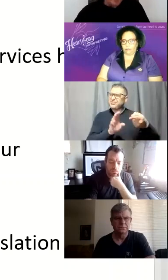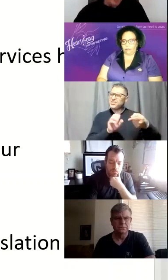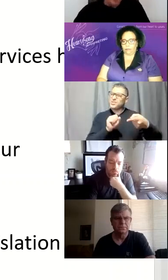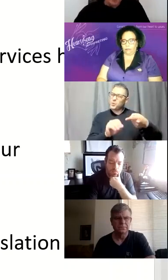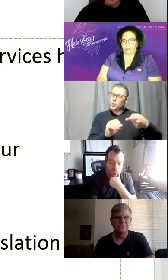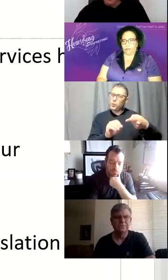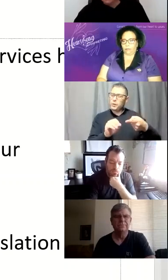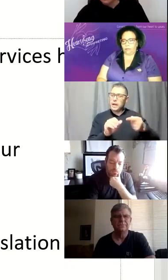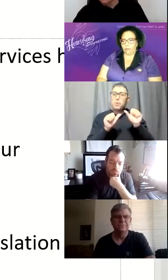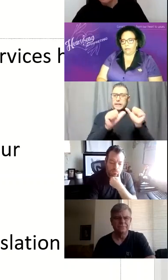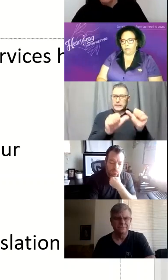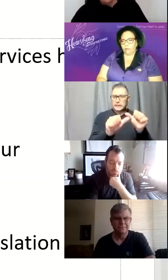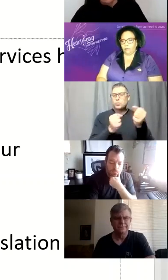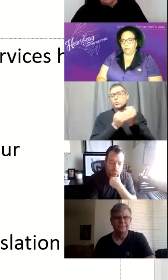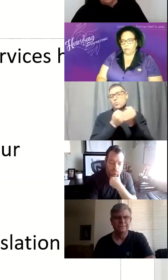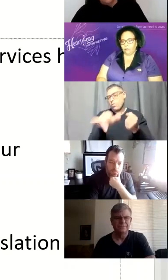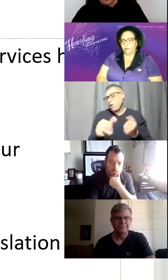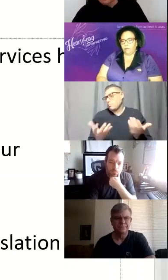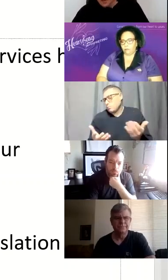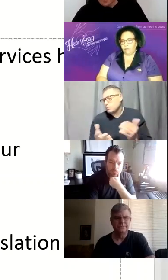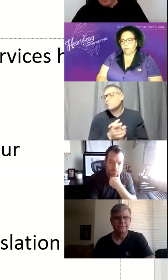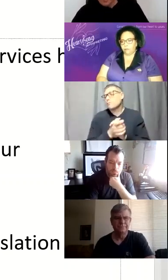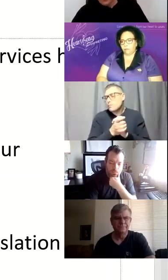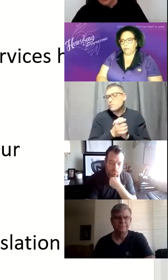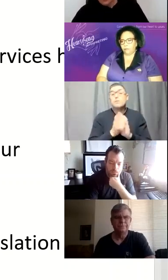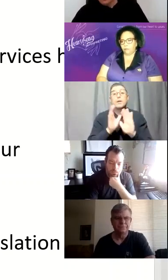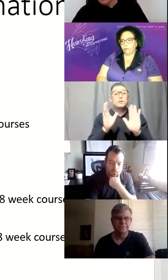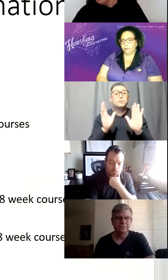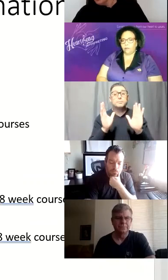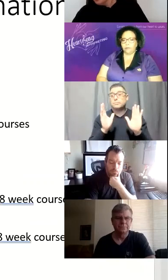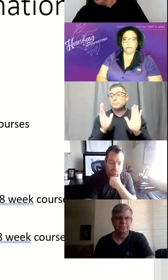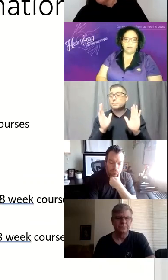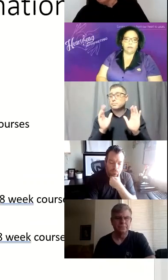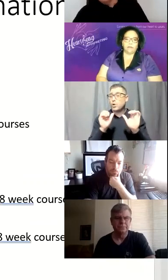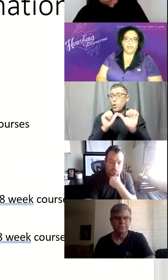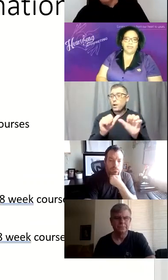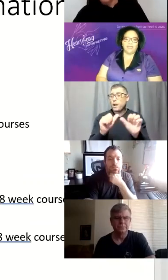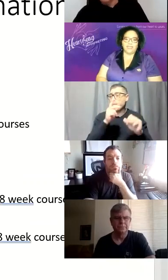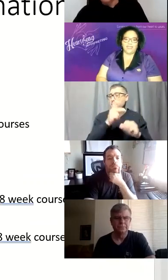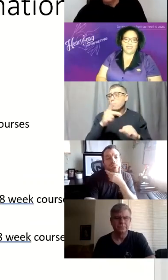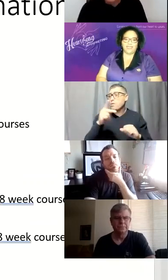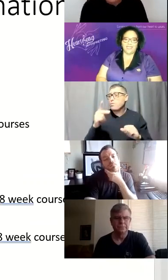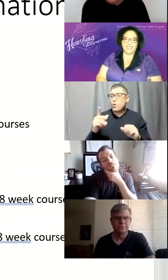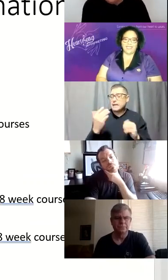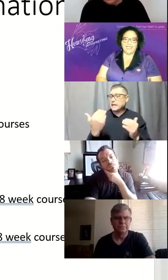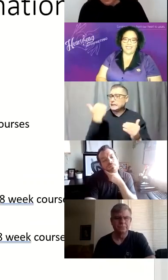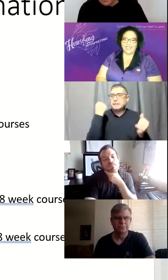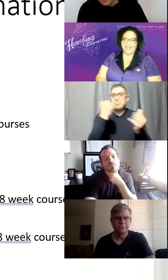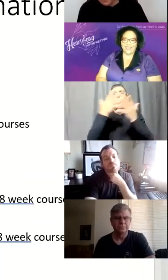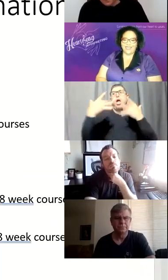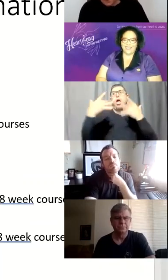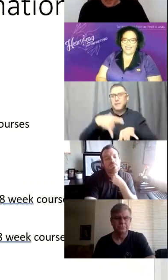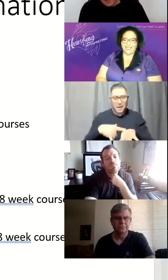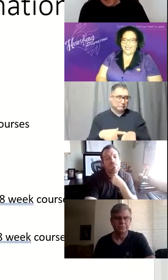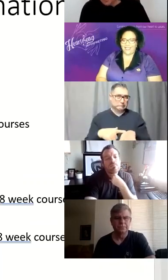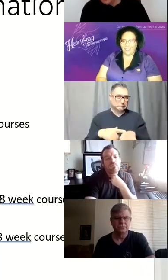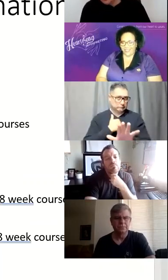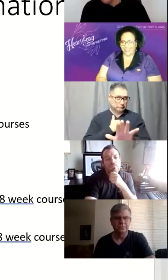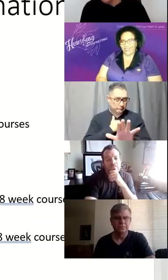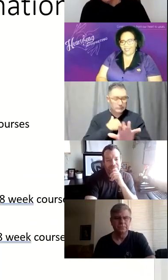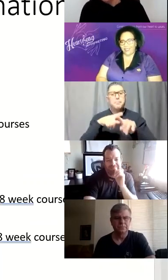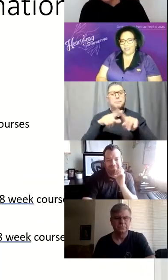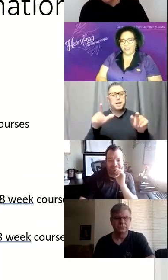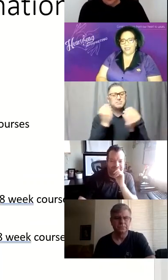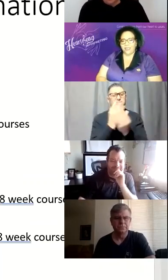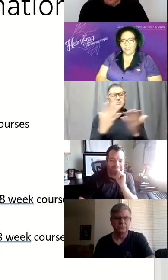of continue to support that. I'm going to go ahead and move on with the PowerPoint. I know we're using up a lot of time, but I just want to share